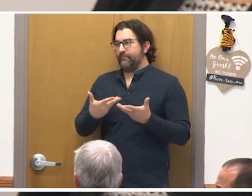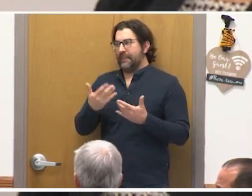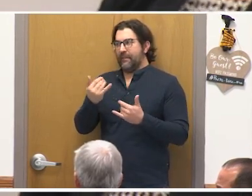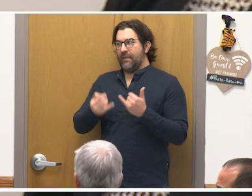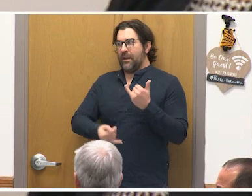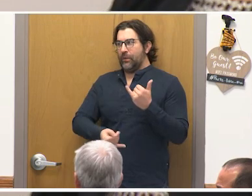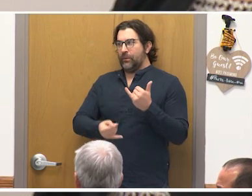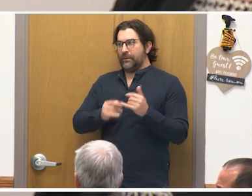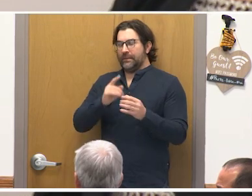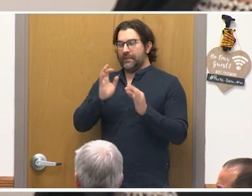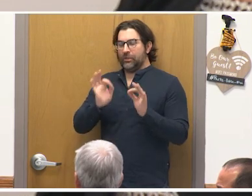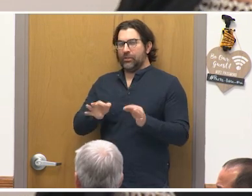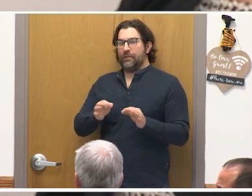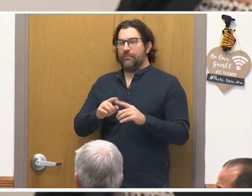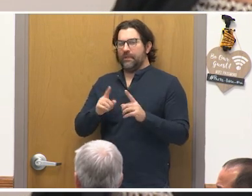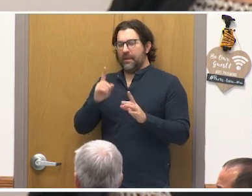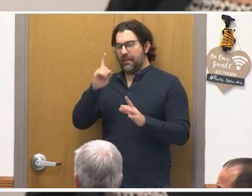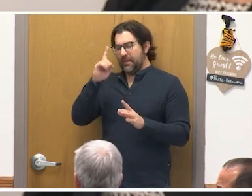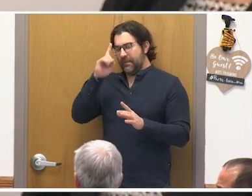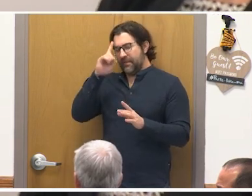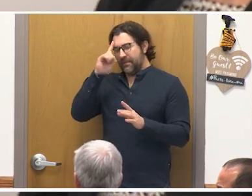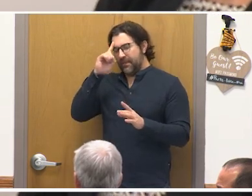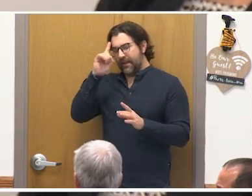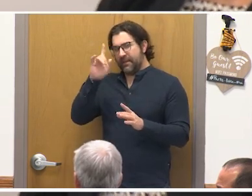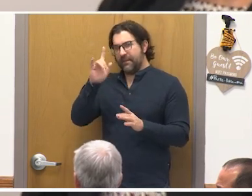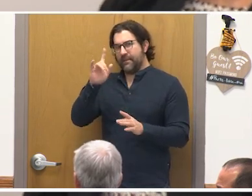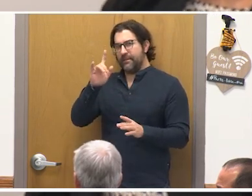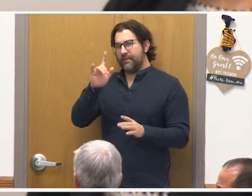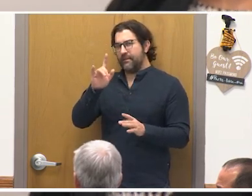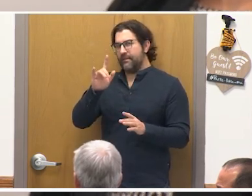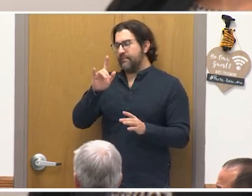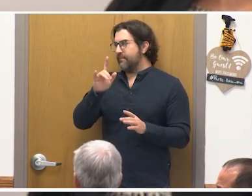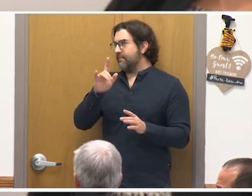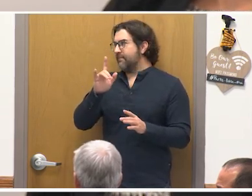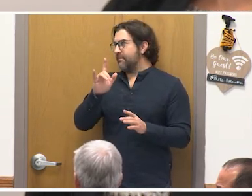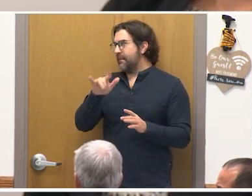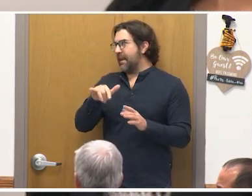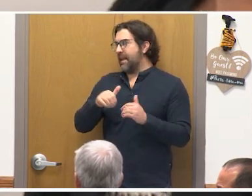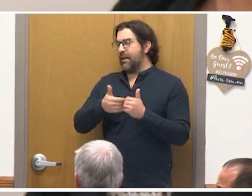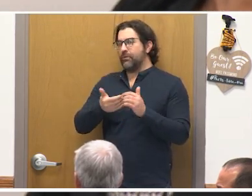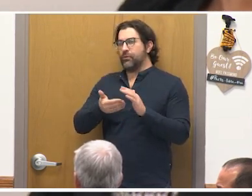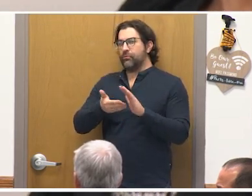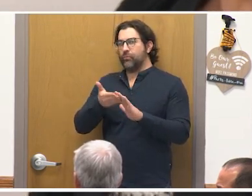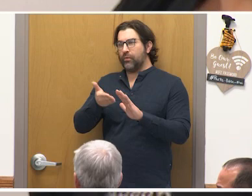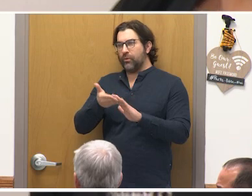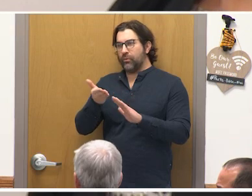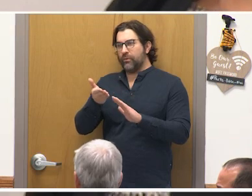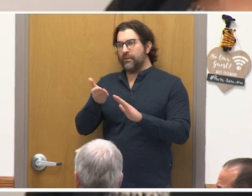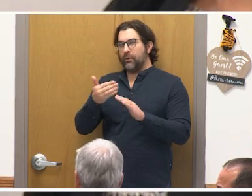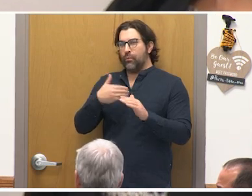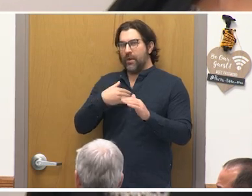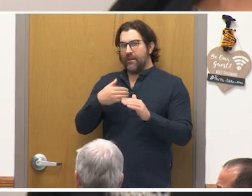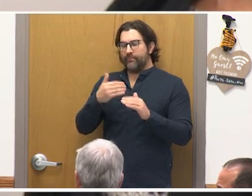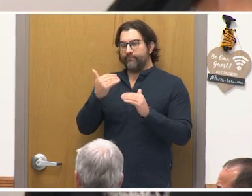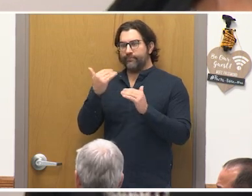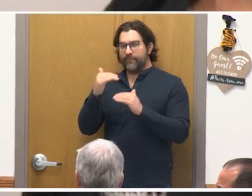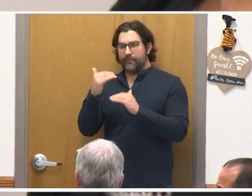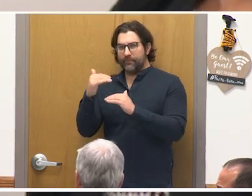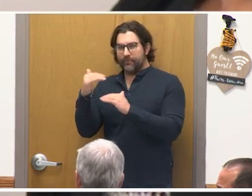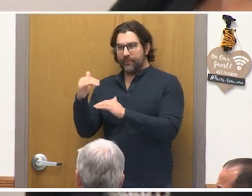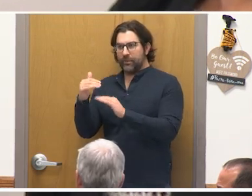final say on that, but that's my understanding. And so the way that it works is we have to operate within those bounds. And so any